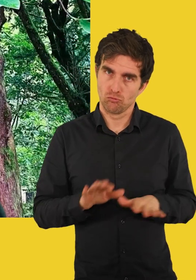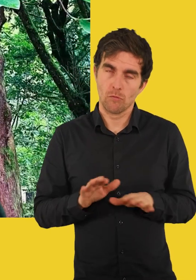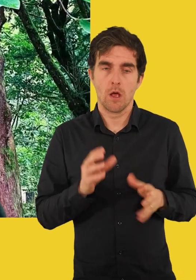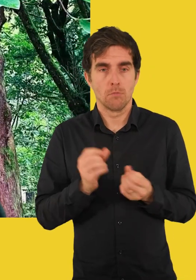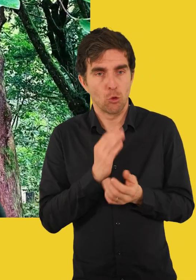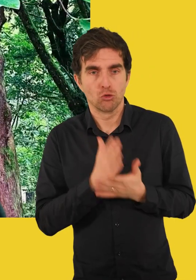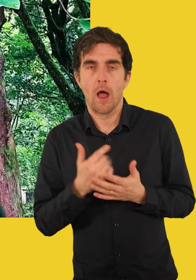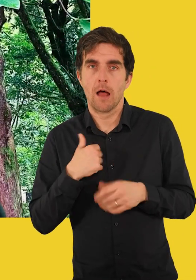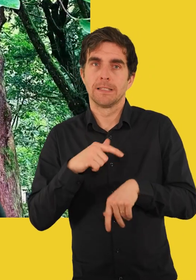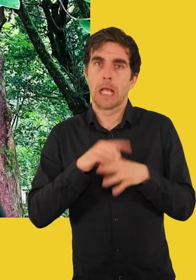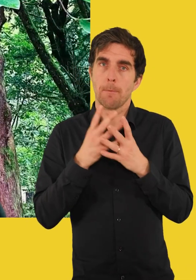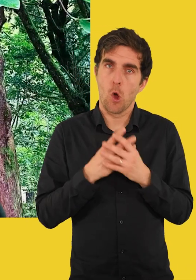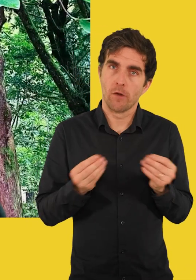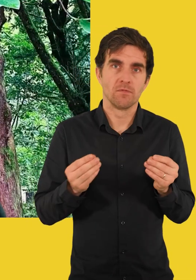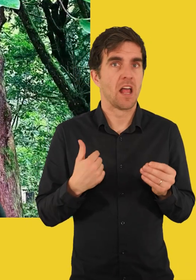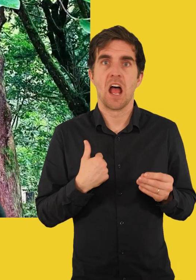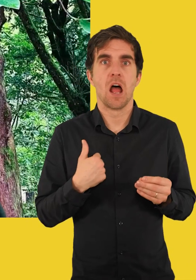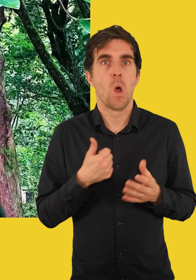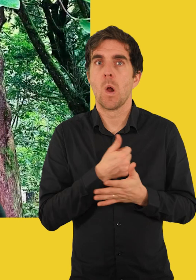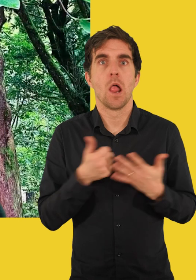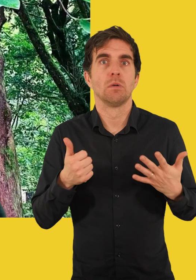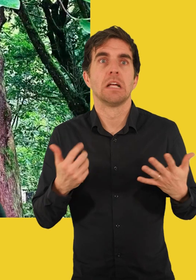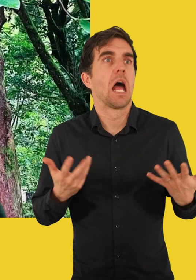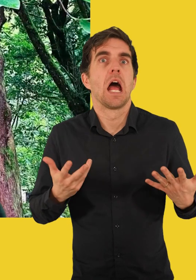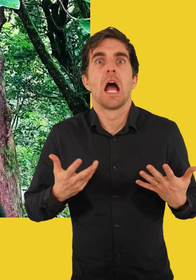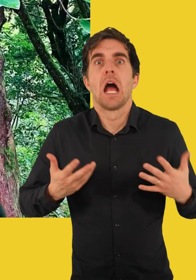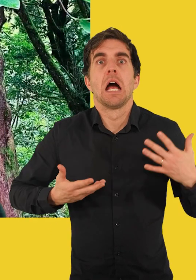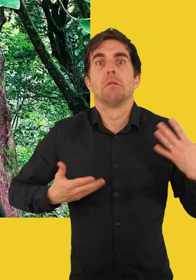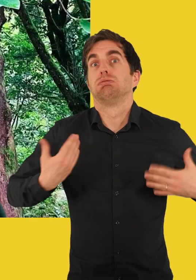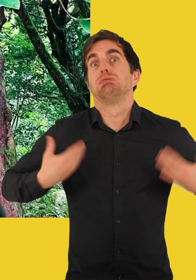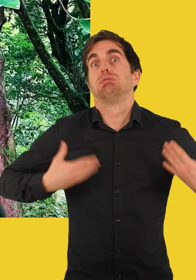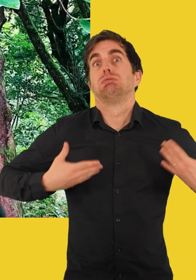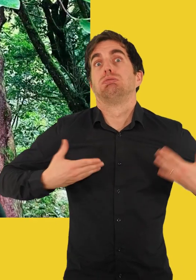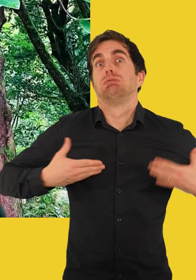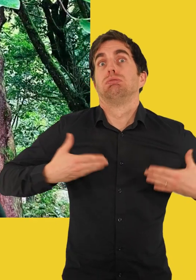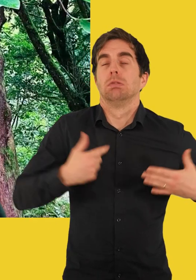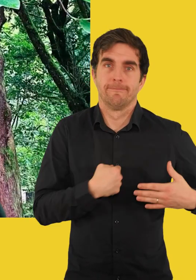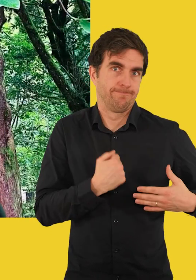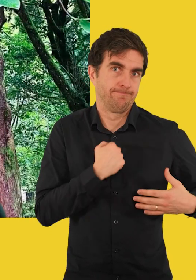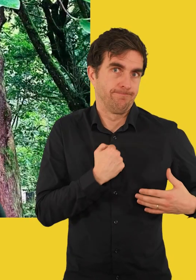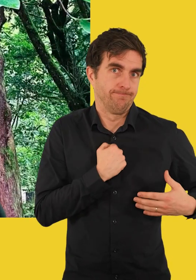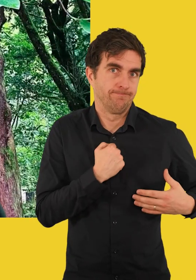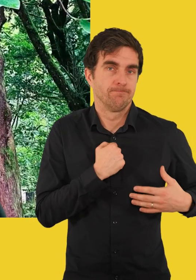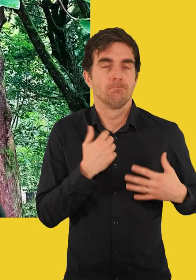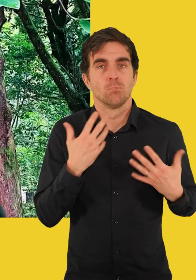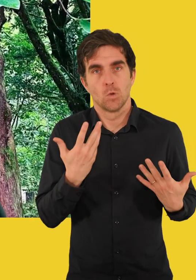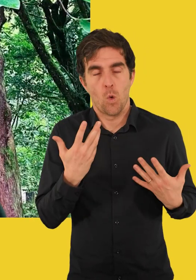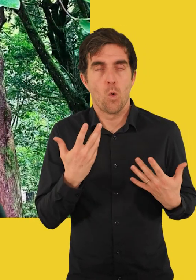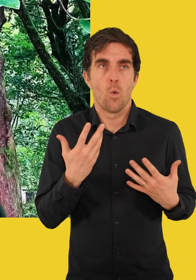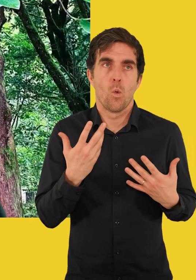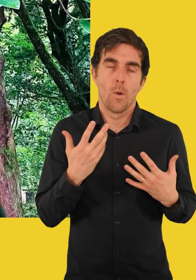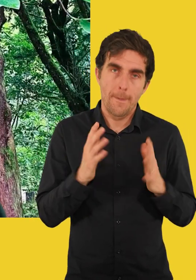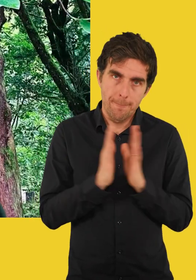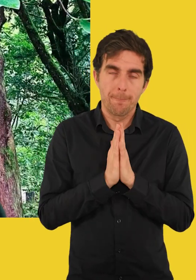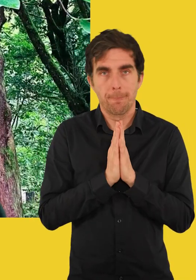and that I take enough time out. I still very much kind of like feel the the need to kind of keep on going, to kind of like do